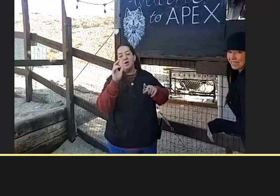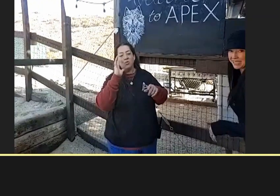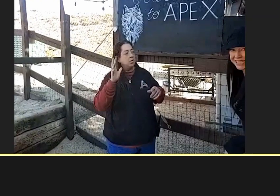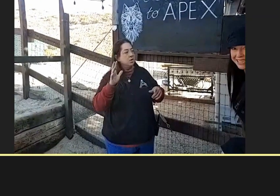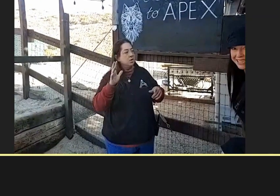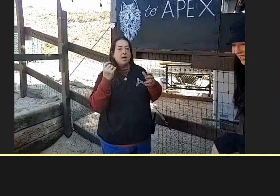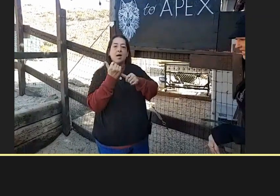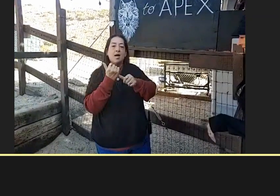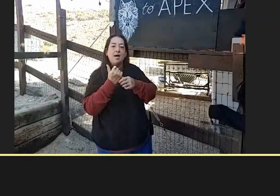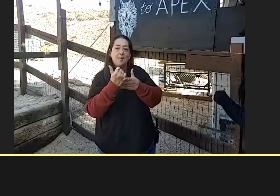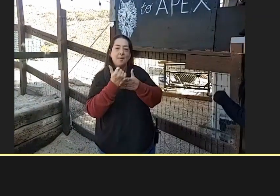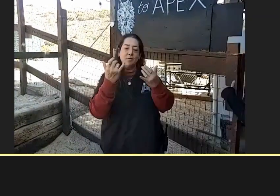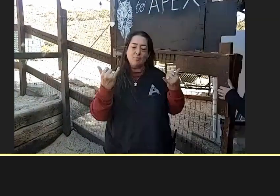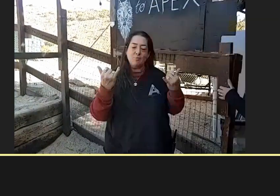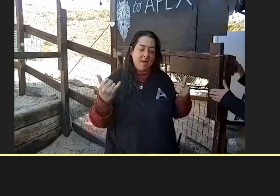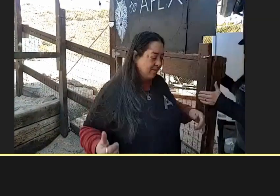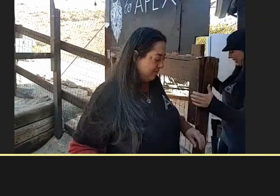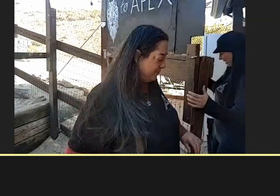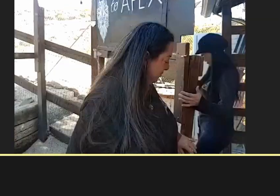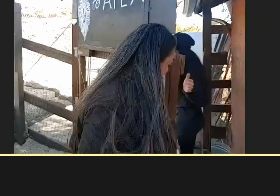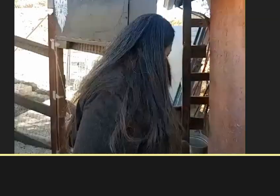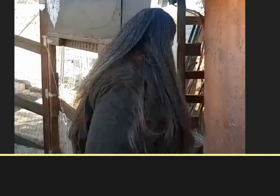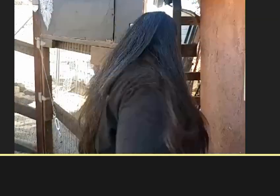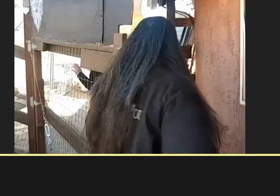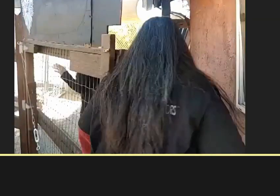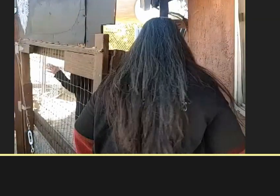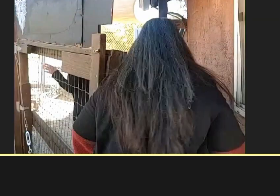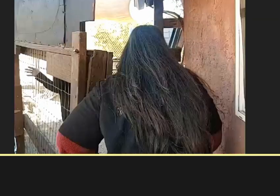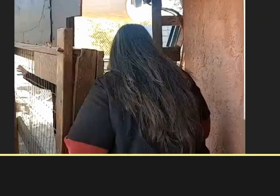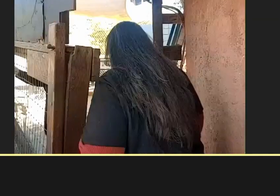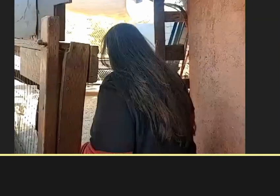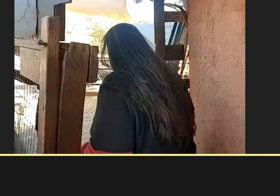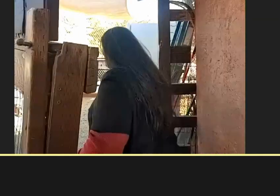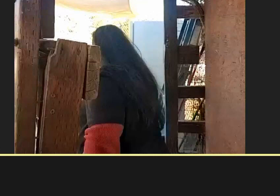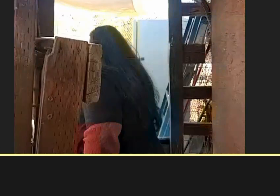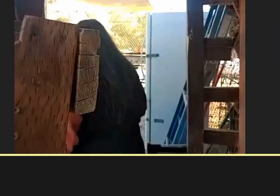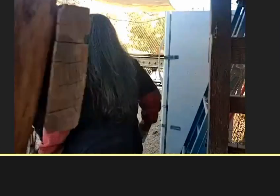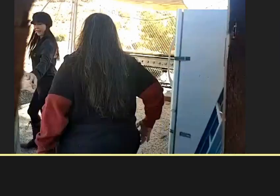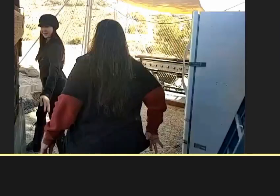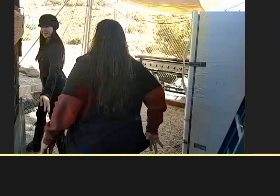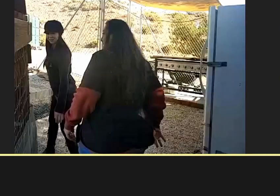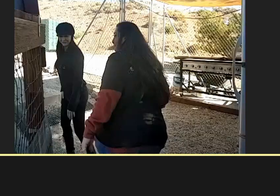is going to be assisting us today. Okay, look.